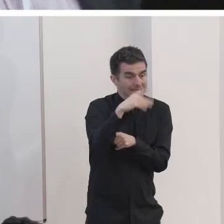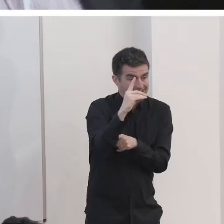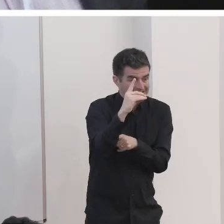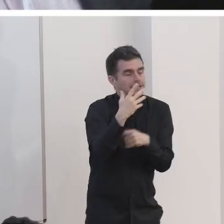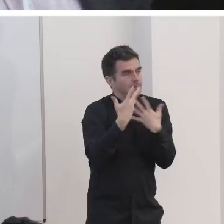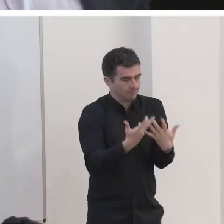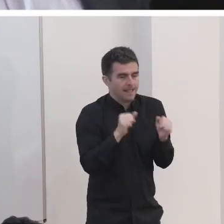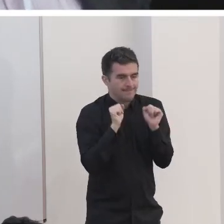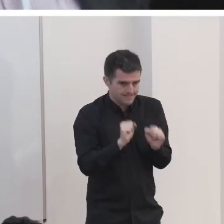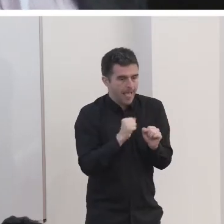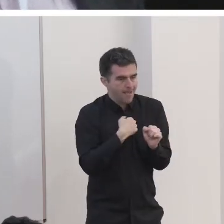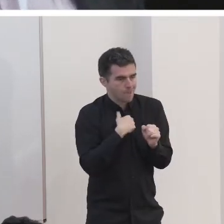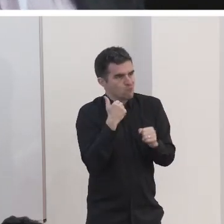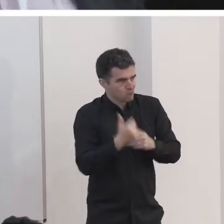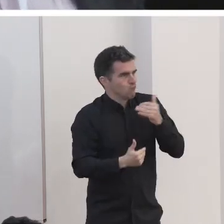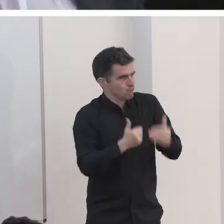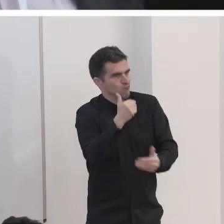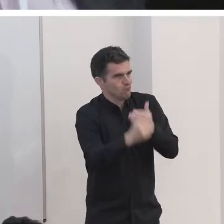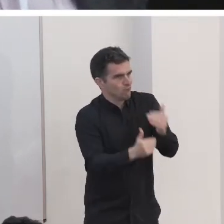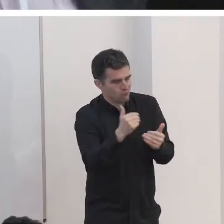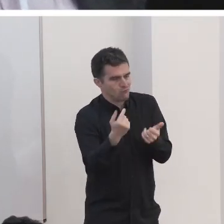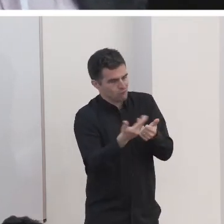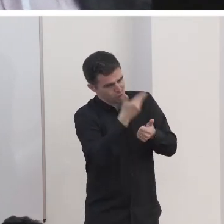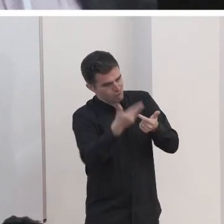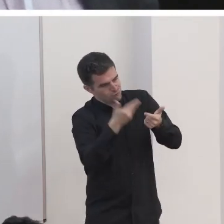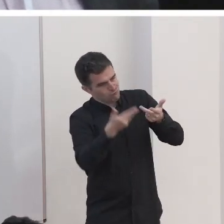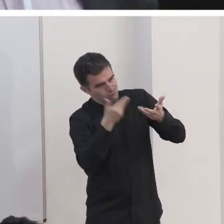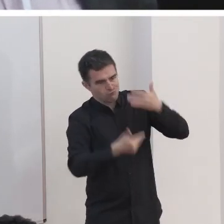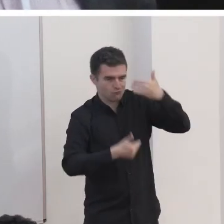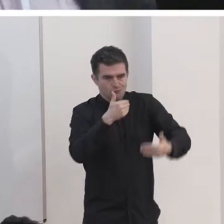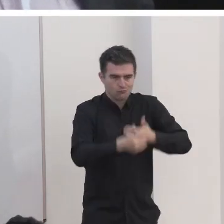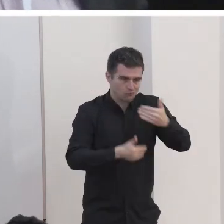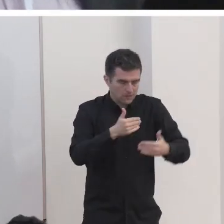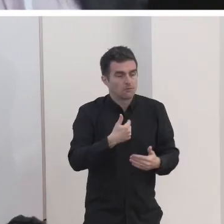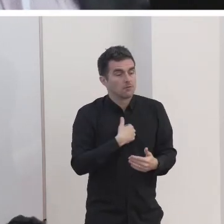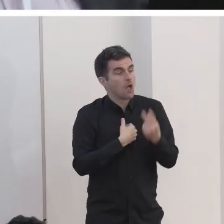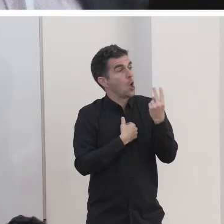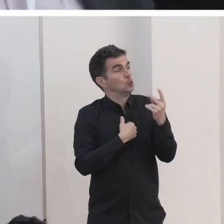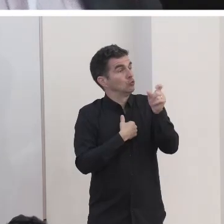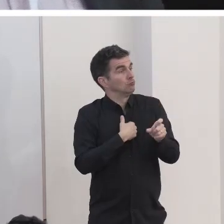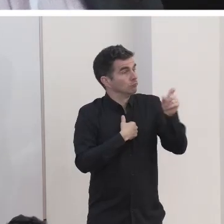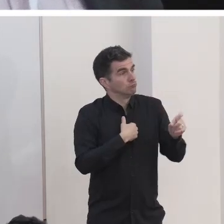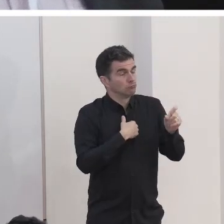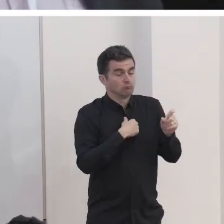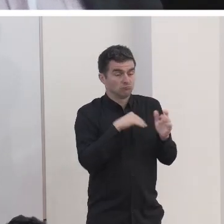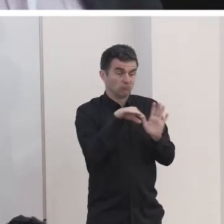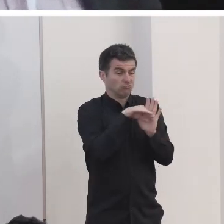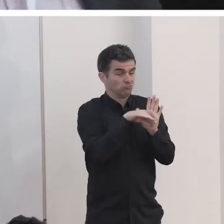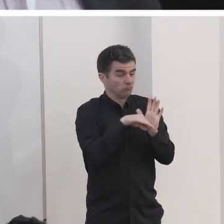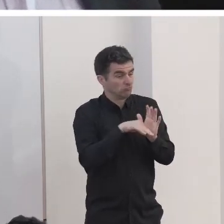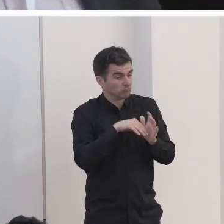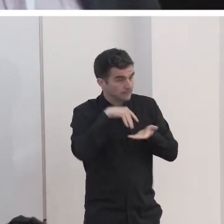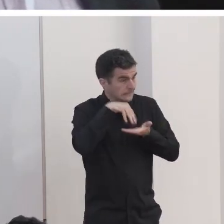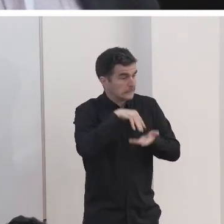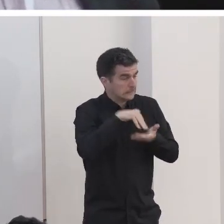they're about to go in for their bar exams after taking classes for almost, mind you, they had